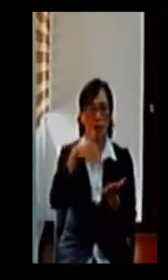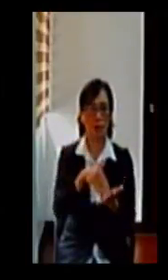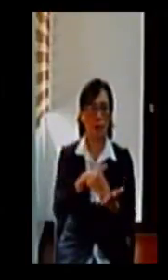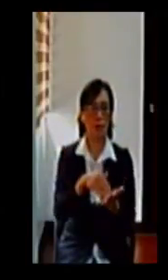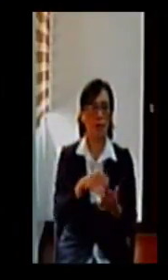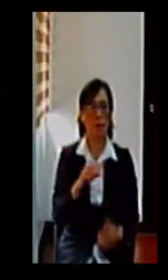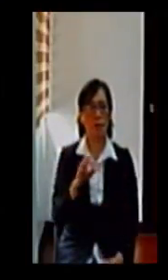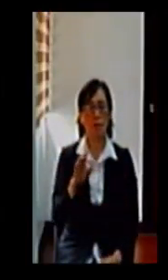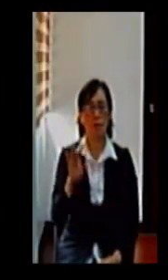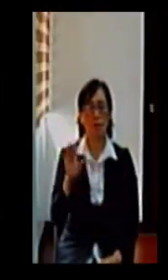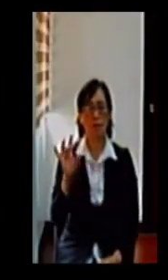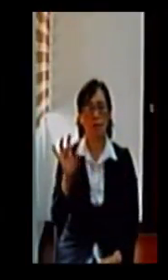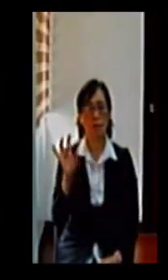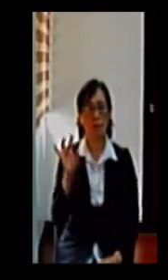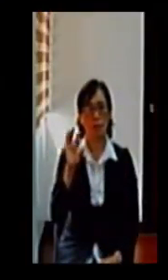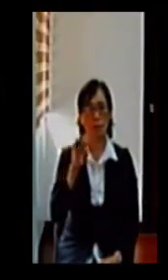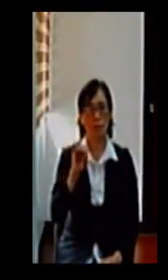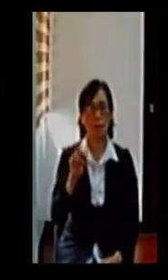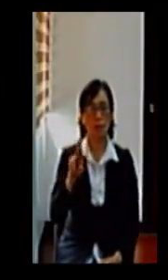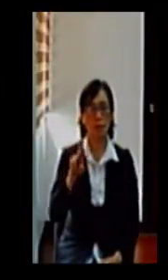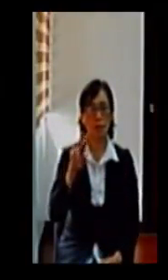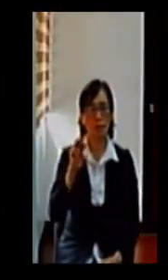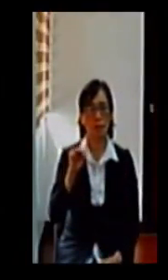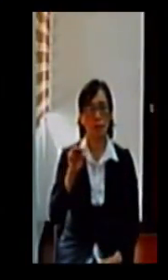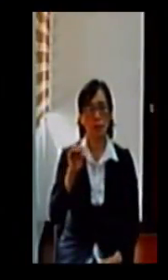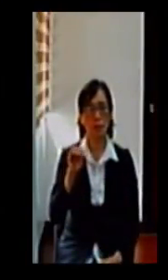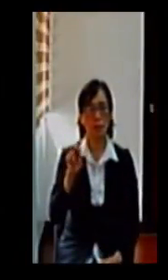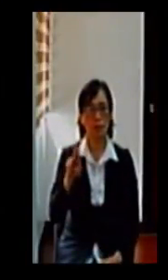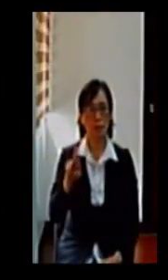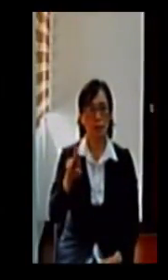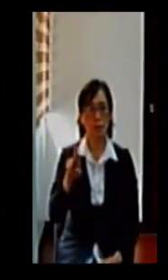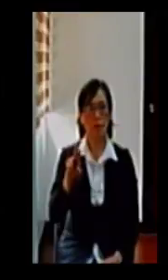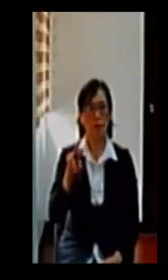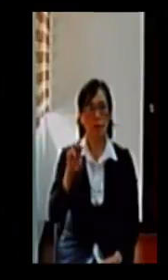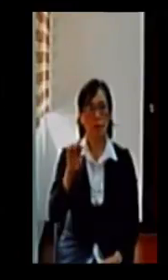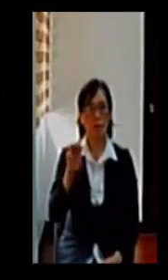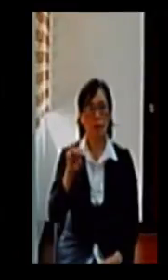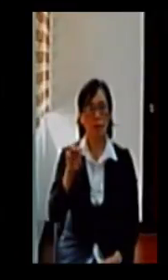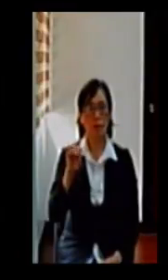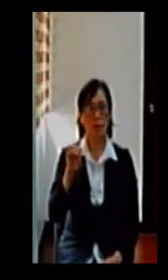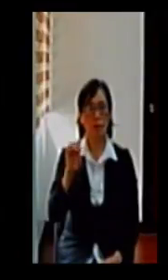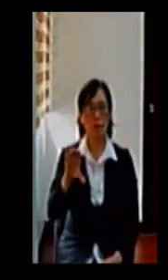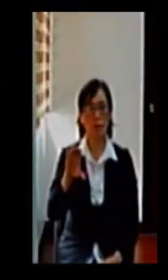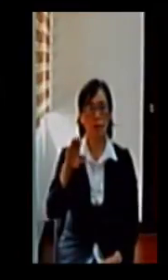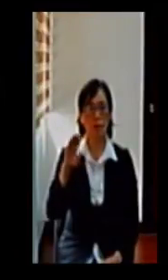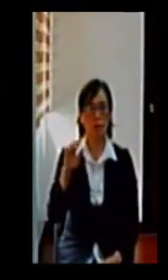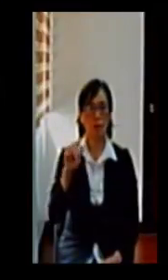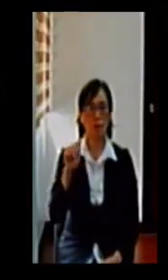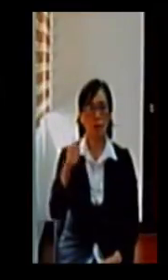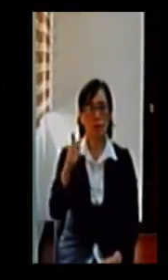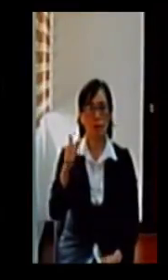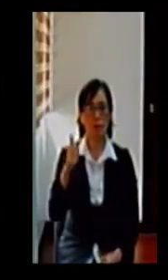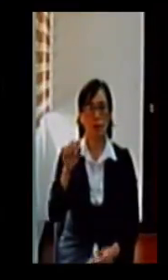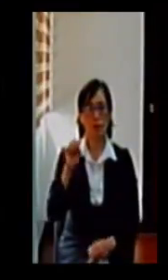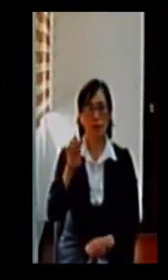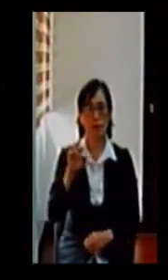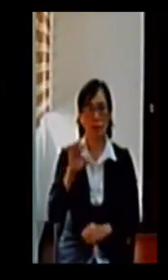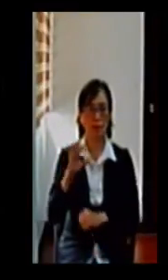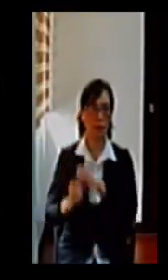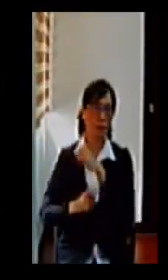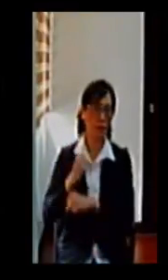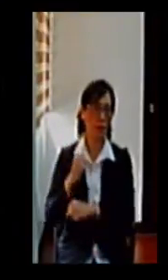9,000. So the cycle of disasters then was about 10, 15 years.